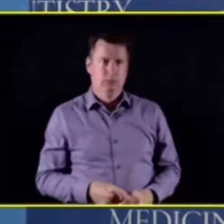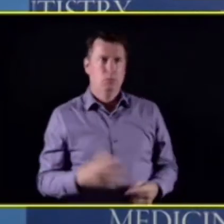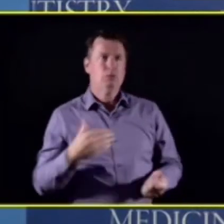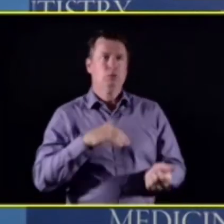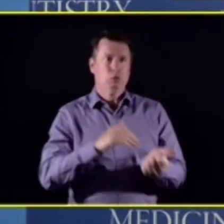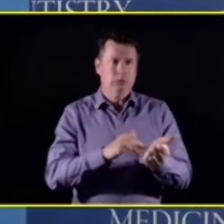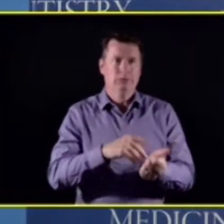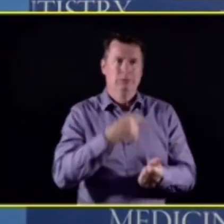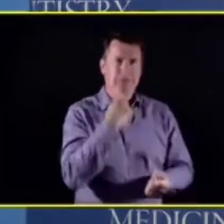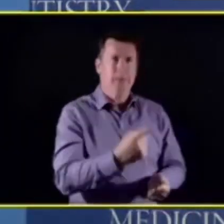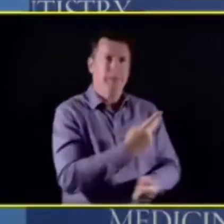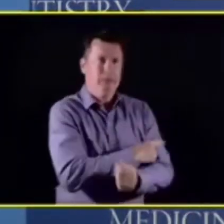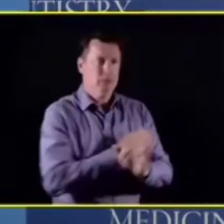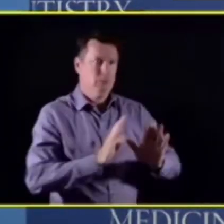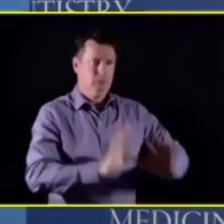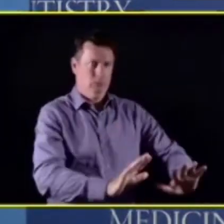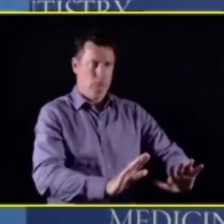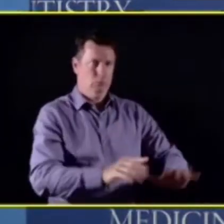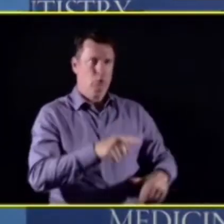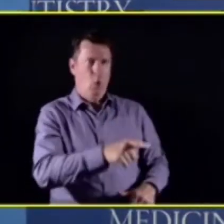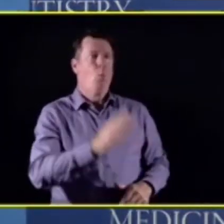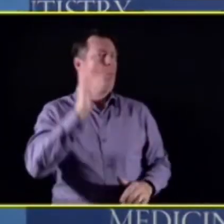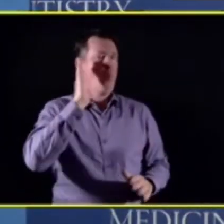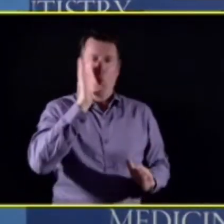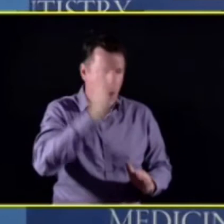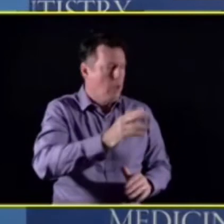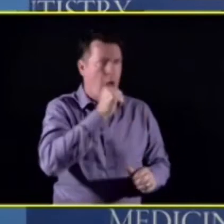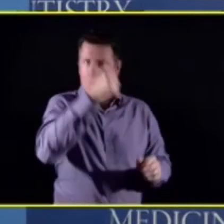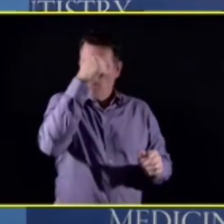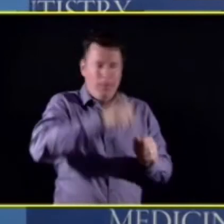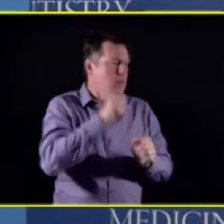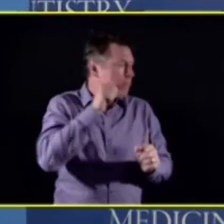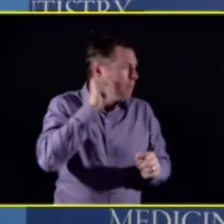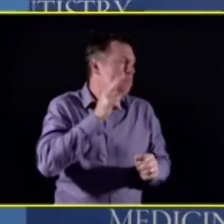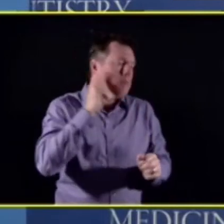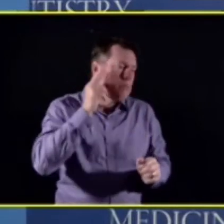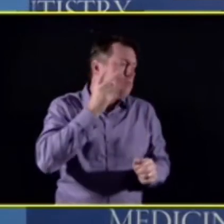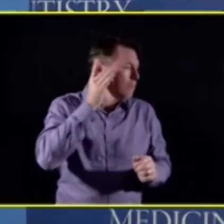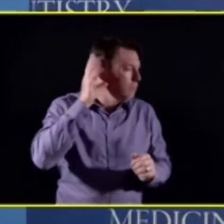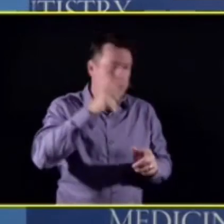disquieting effects of losing that period of time without any memory.